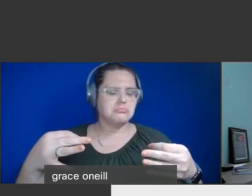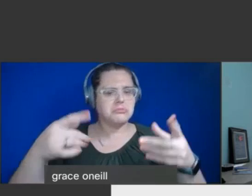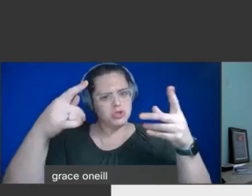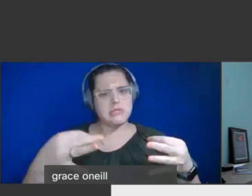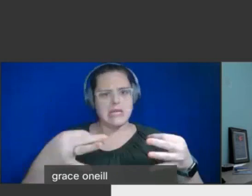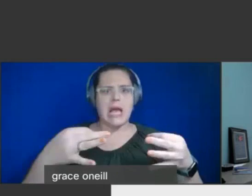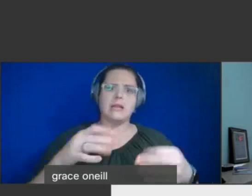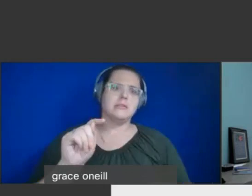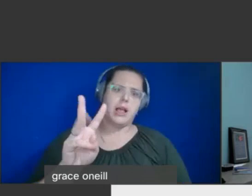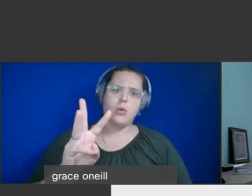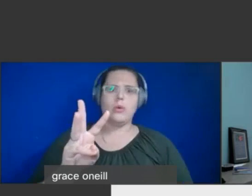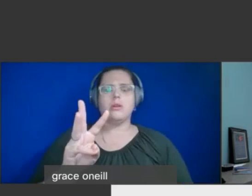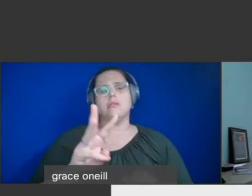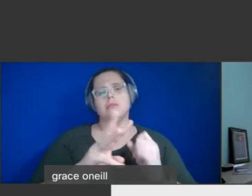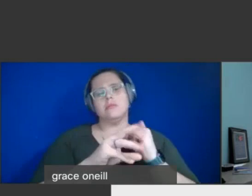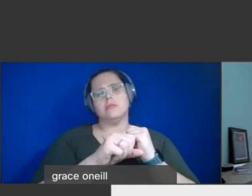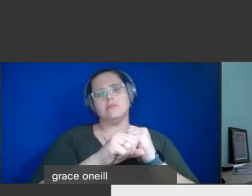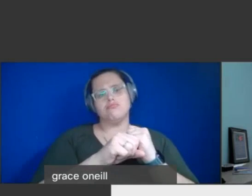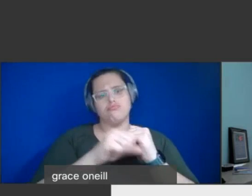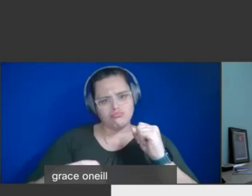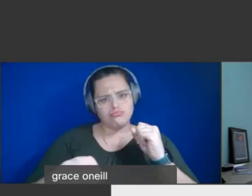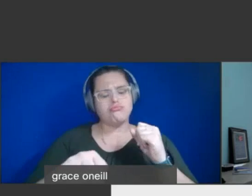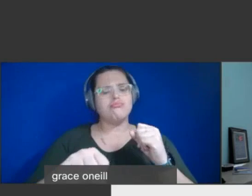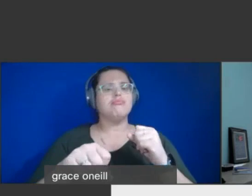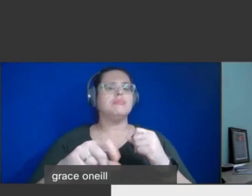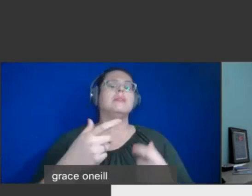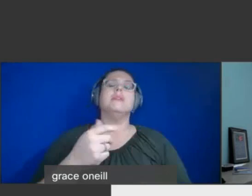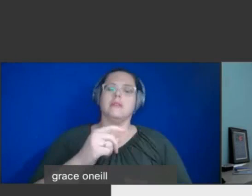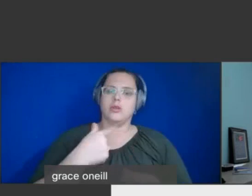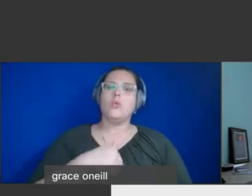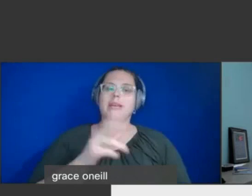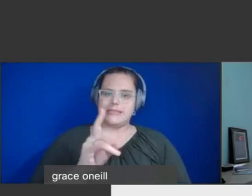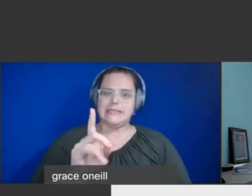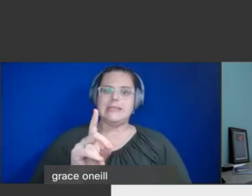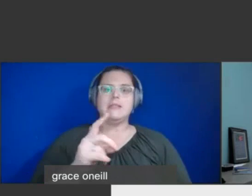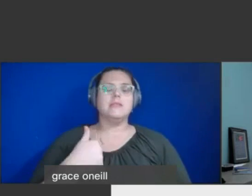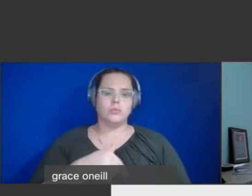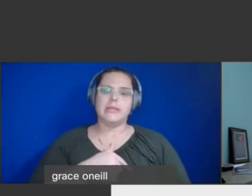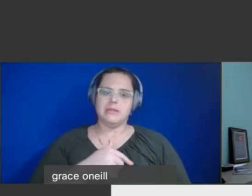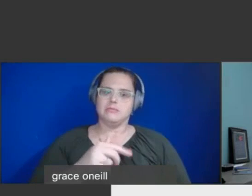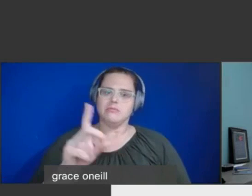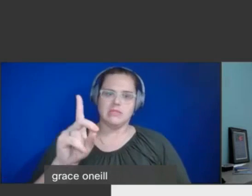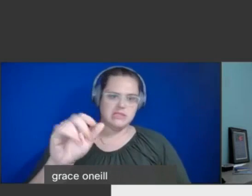expand our telework, and at DDS we did, and shifted back to